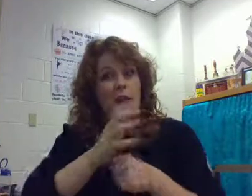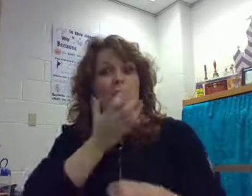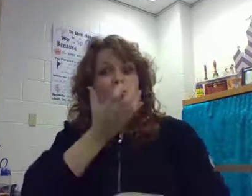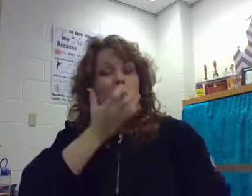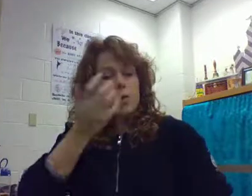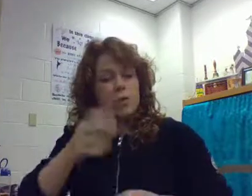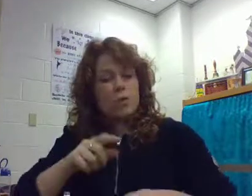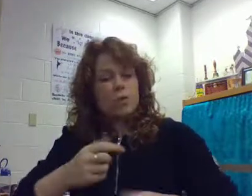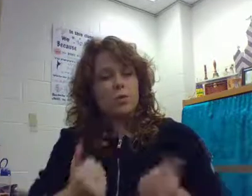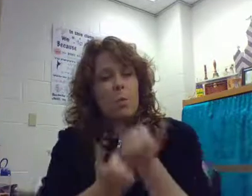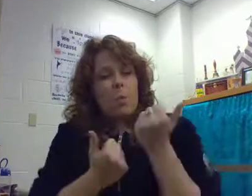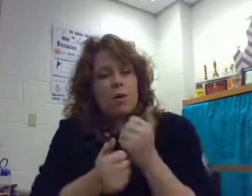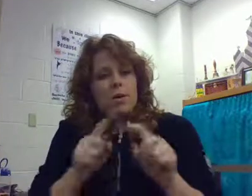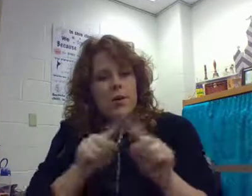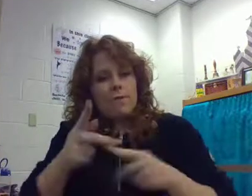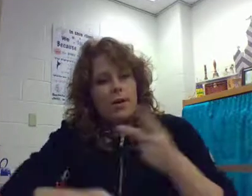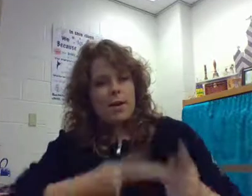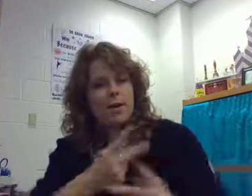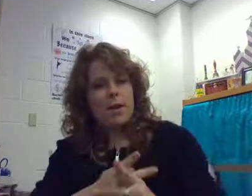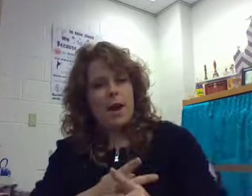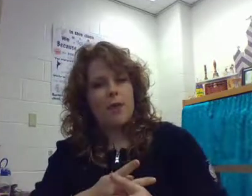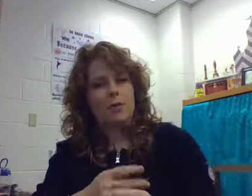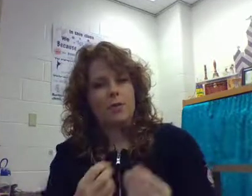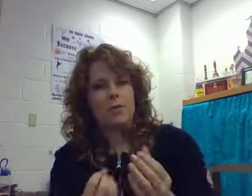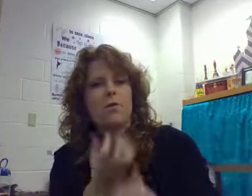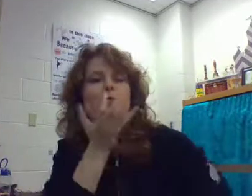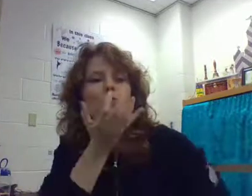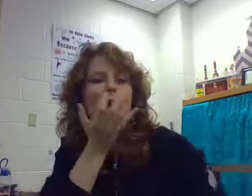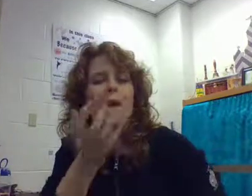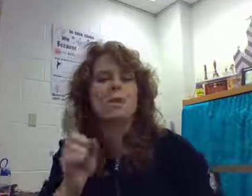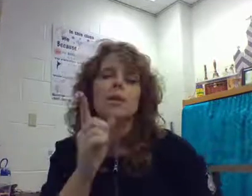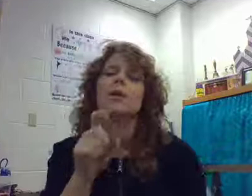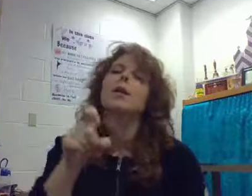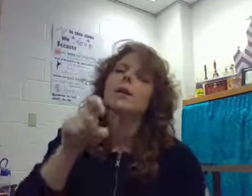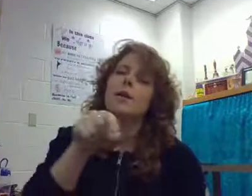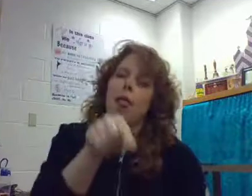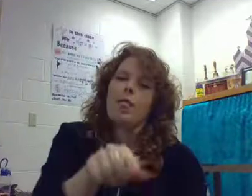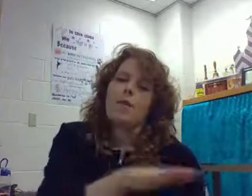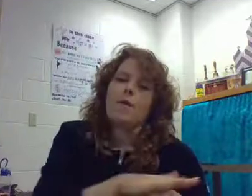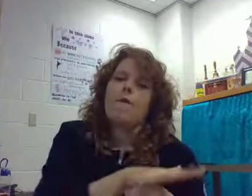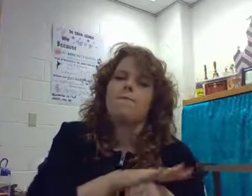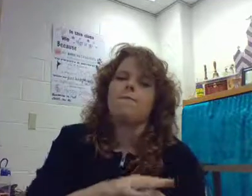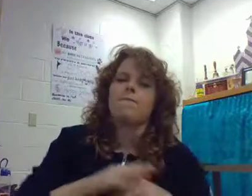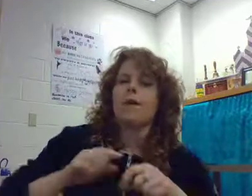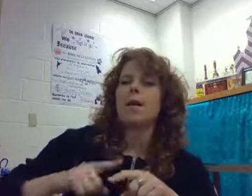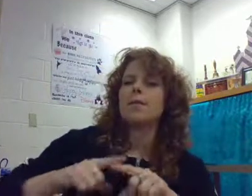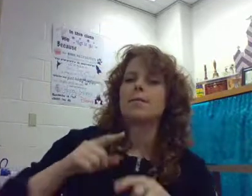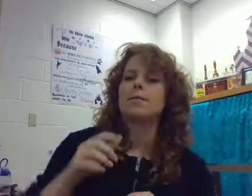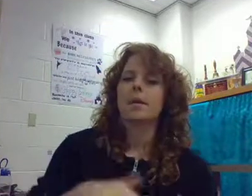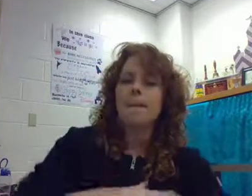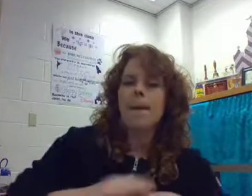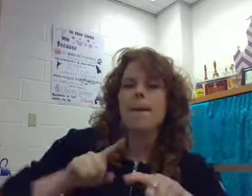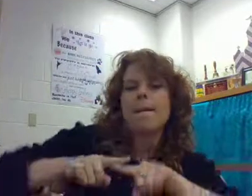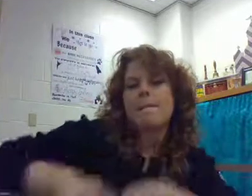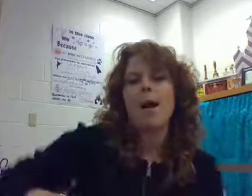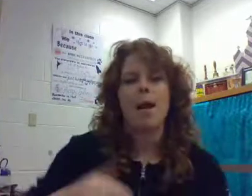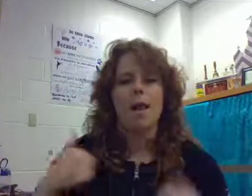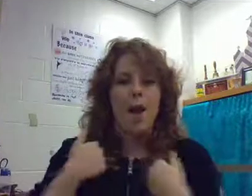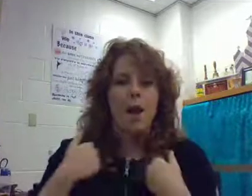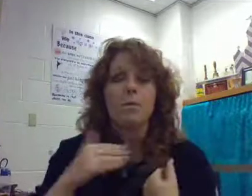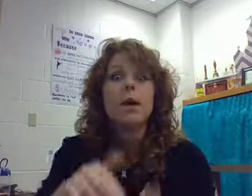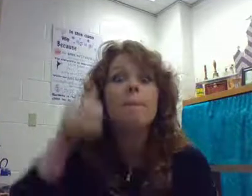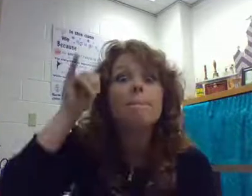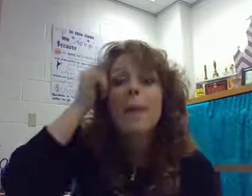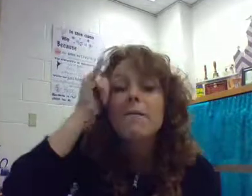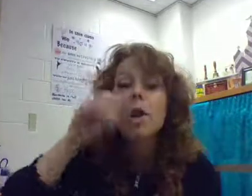grasses. Most trees and bushes needed more water to survive. In this environment, the Native Americans relied heavily on the animals that lived there, like